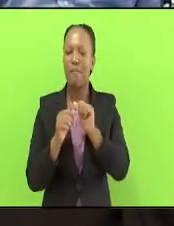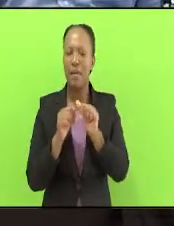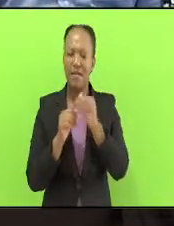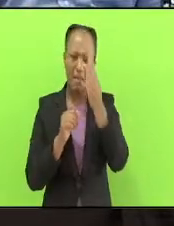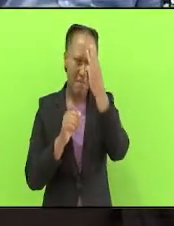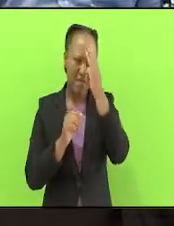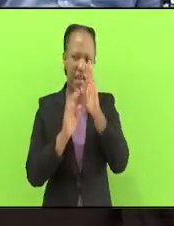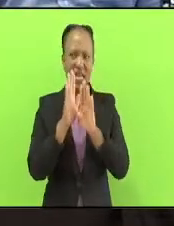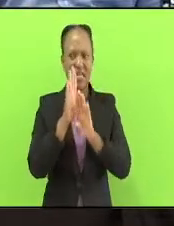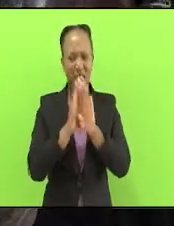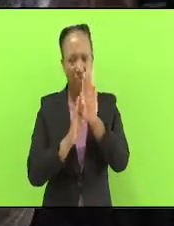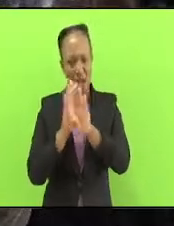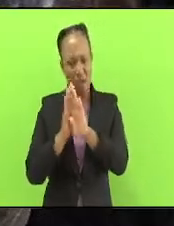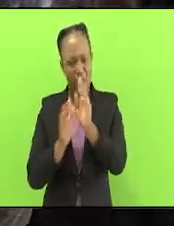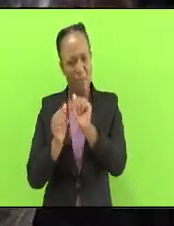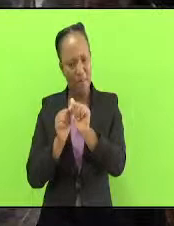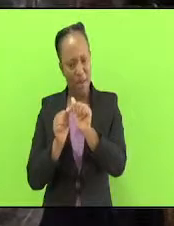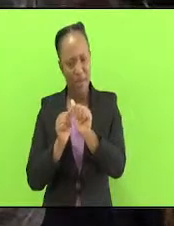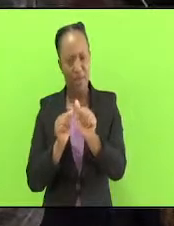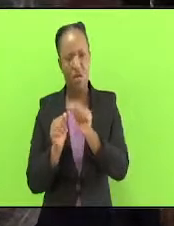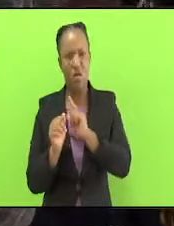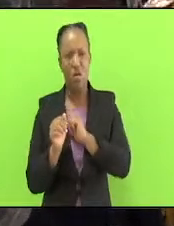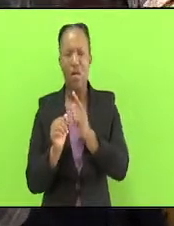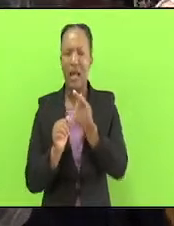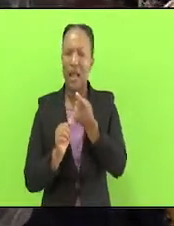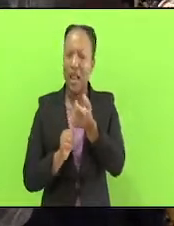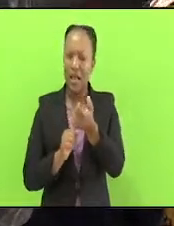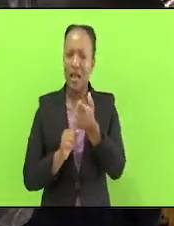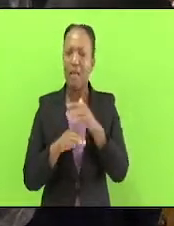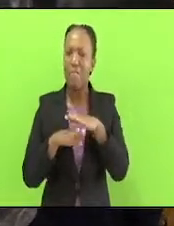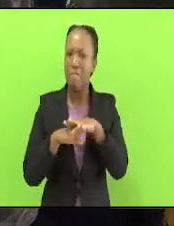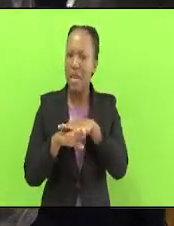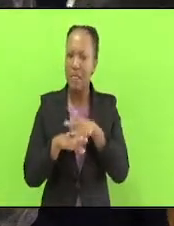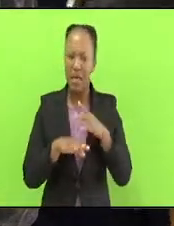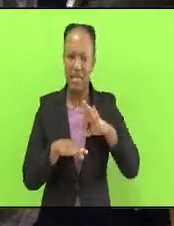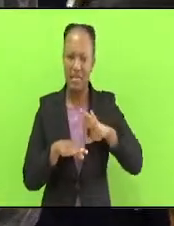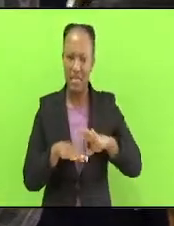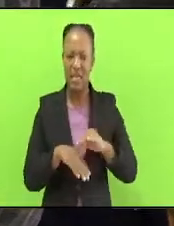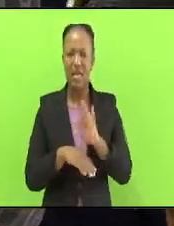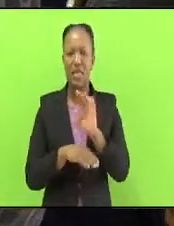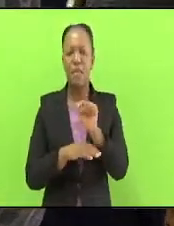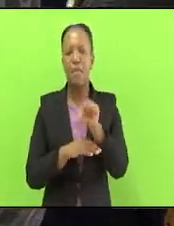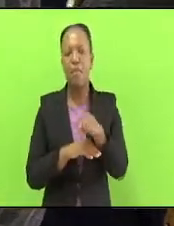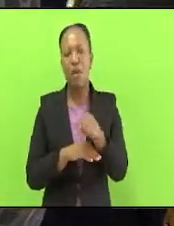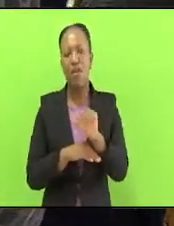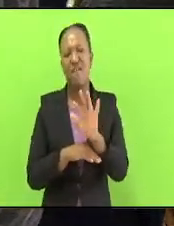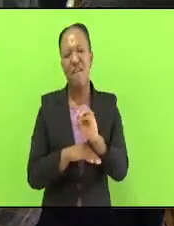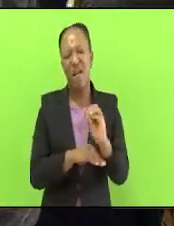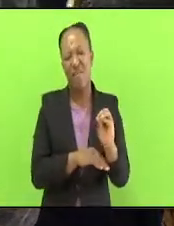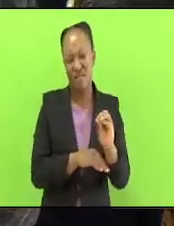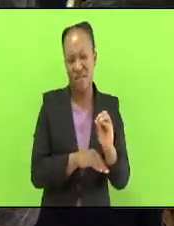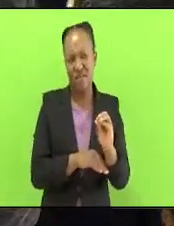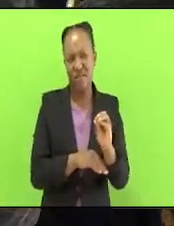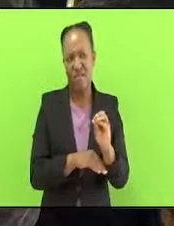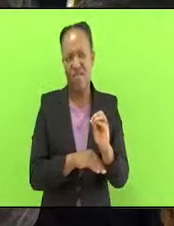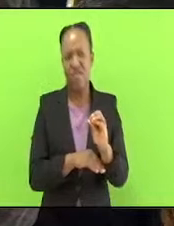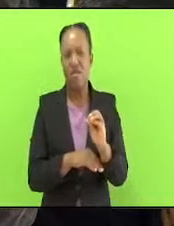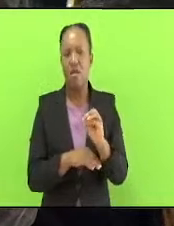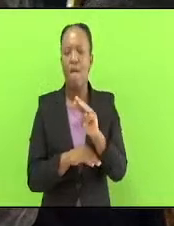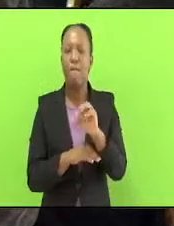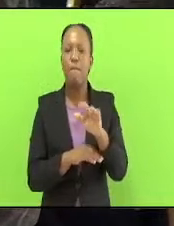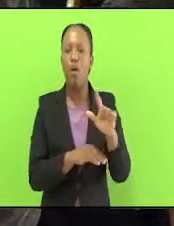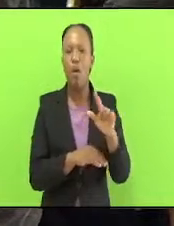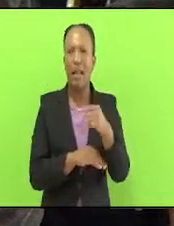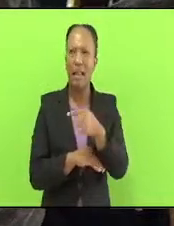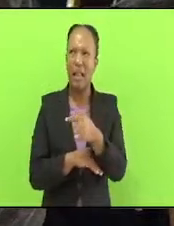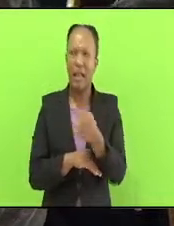Mahikeng so that at least that minimum wage e ba buang ka yone ya 3.5 the mall enale